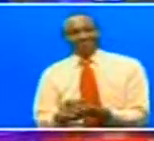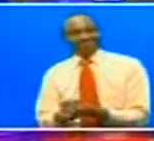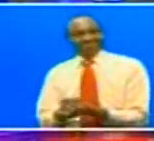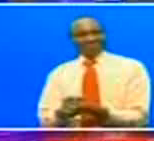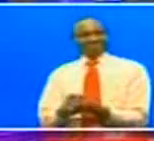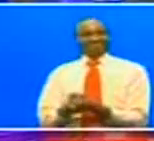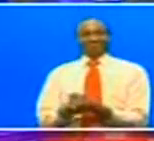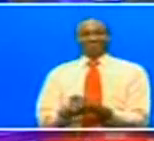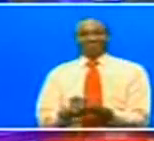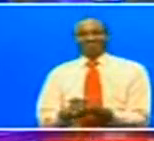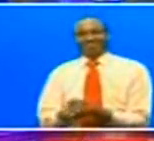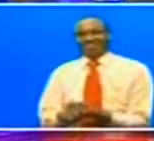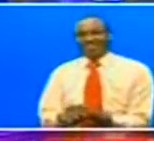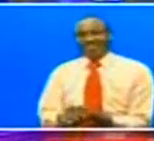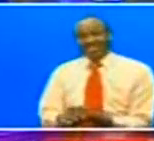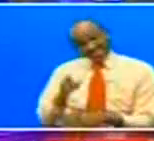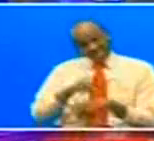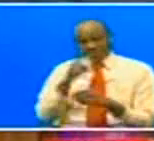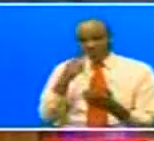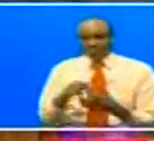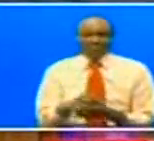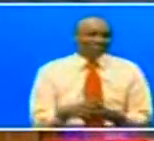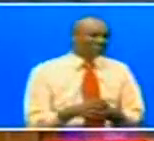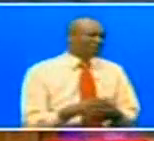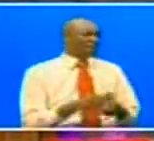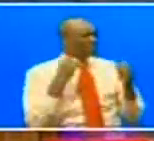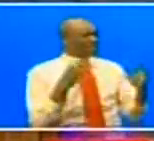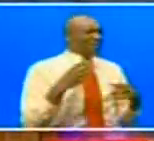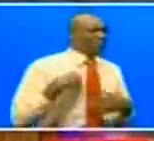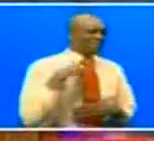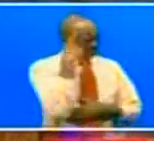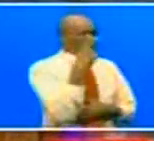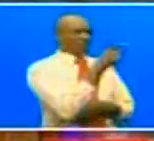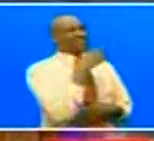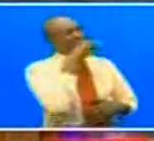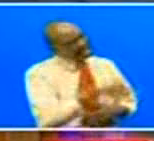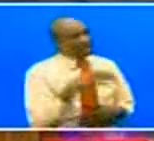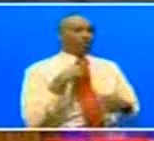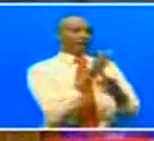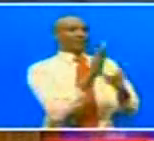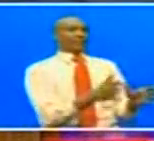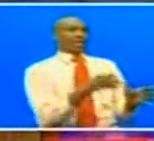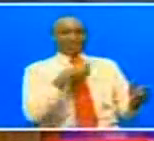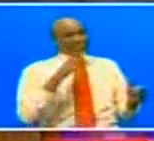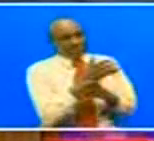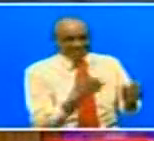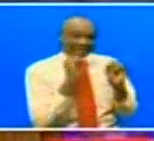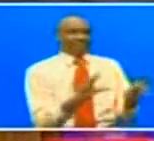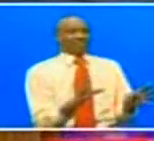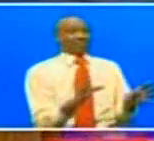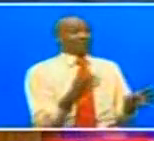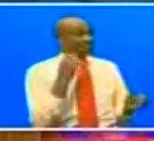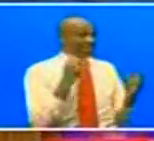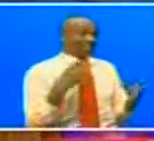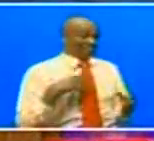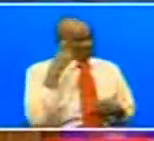When you show up for a function, do they say, hey, Sonny? Well, a lot of people say, are you the son of the British High Commissioner? Or are you really the High Commissioner? So I think most people by now know